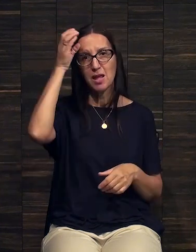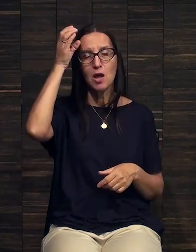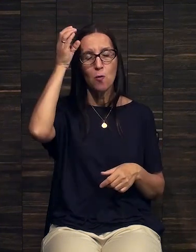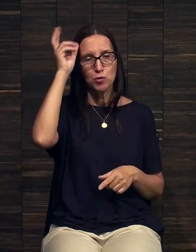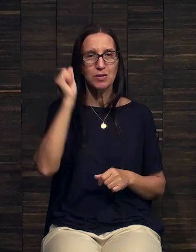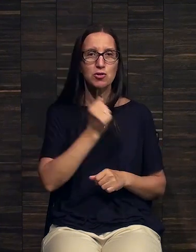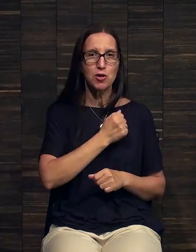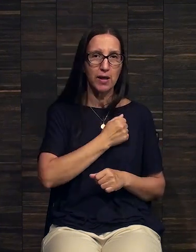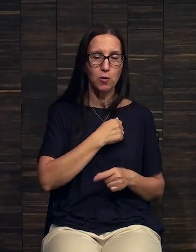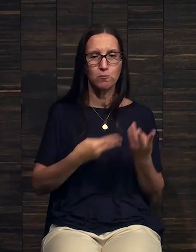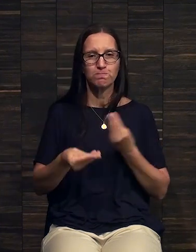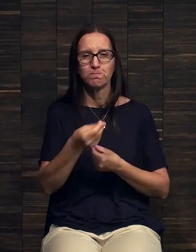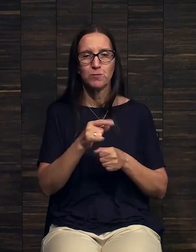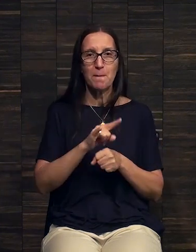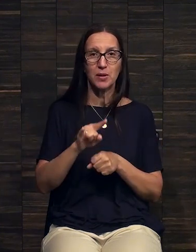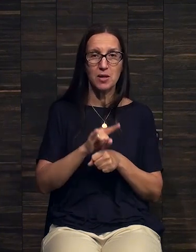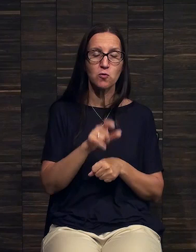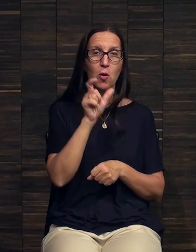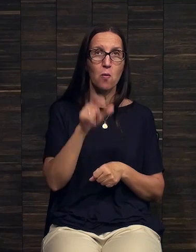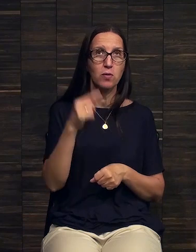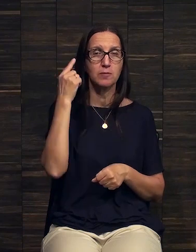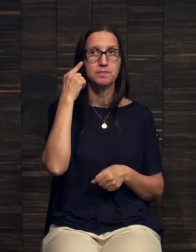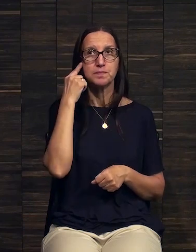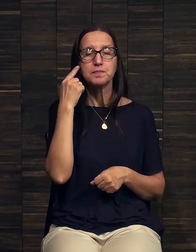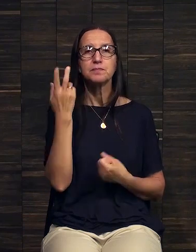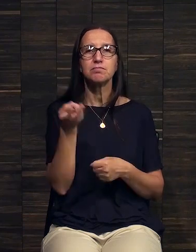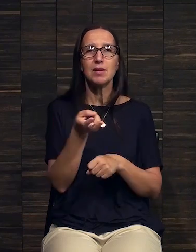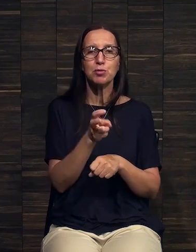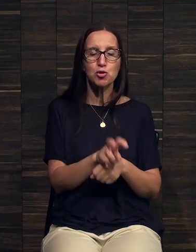set of not scientifically based facts,